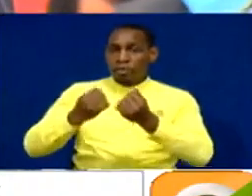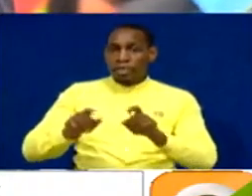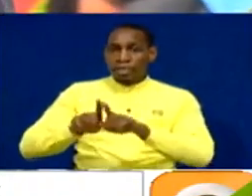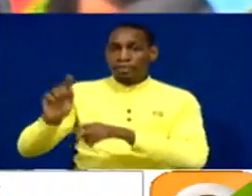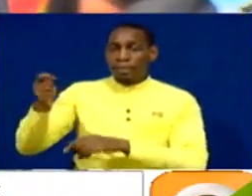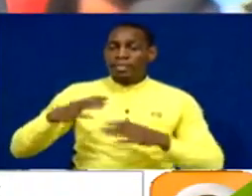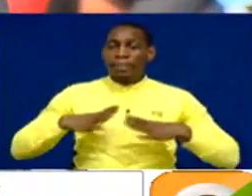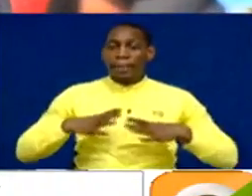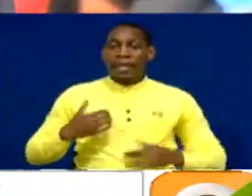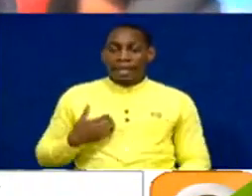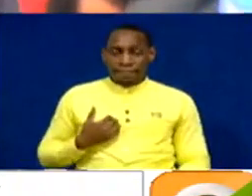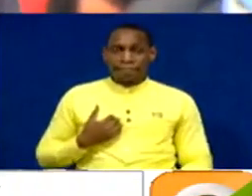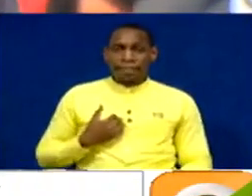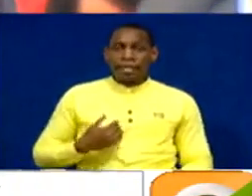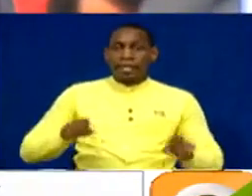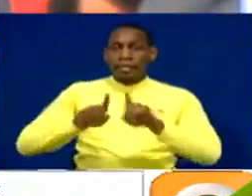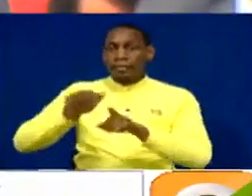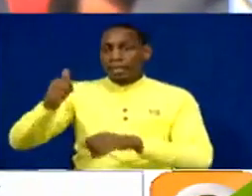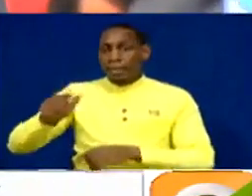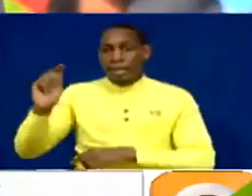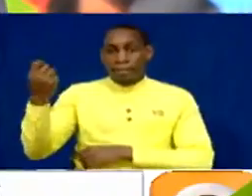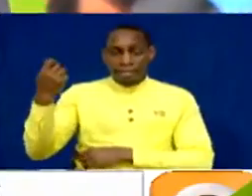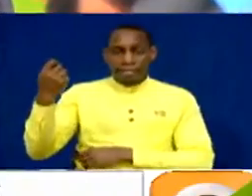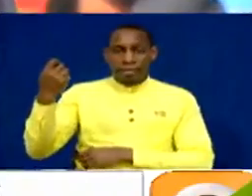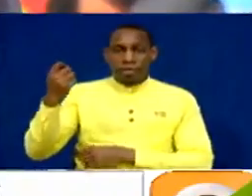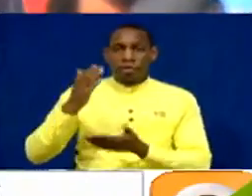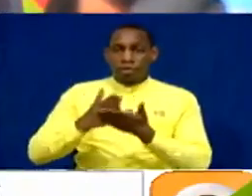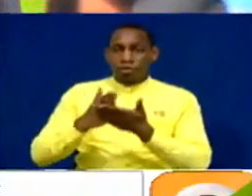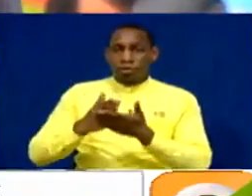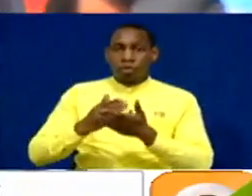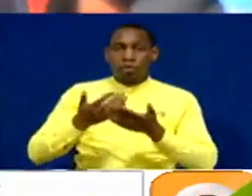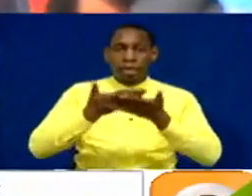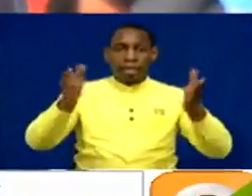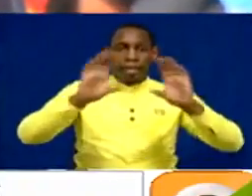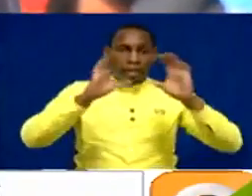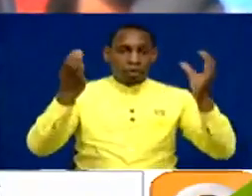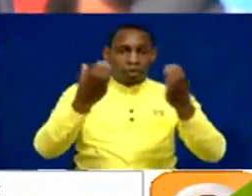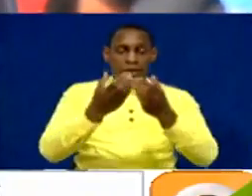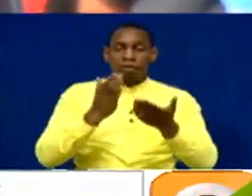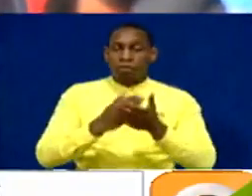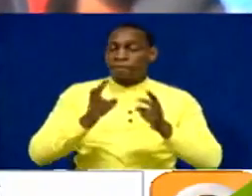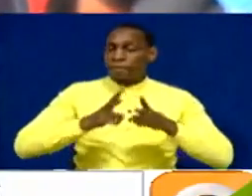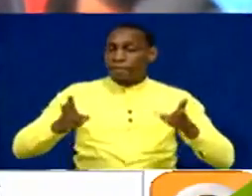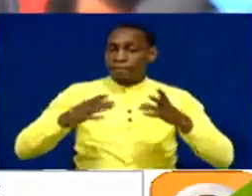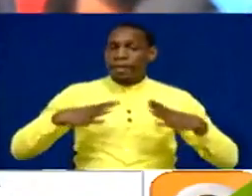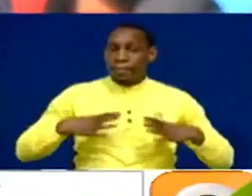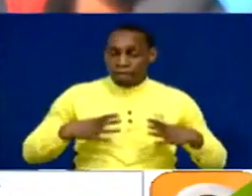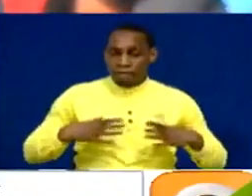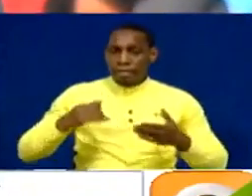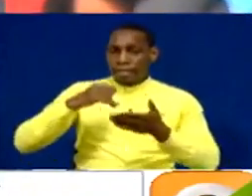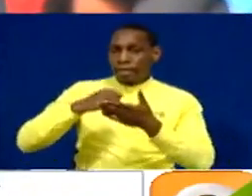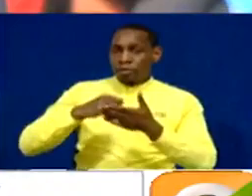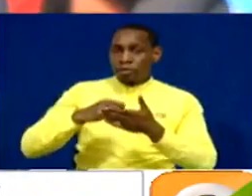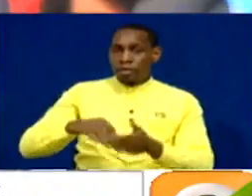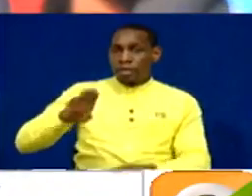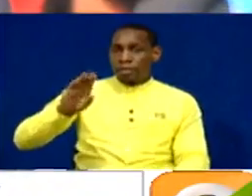the president is proud of, which other heads of states across the world are very proud of,